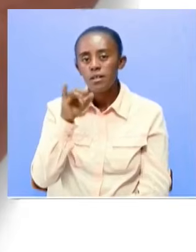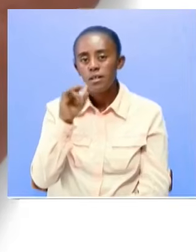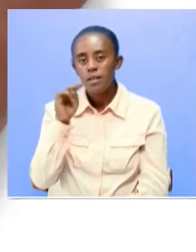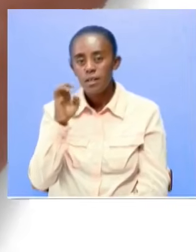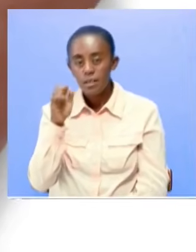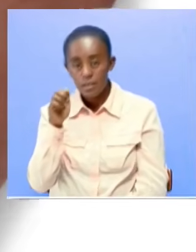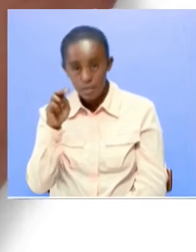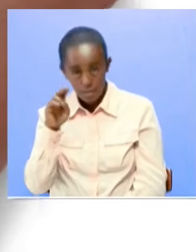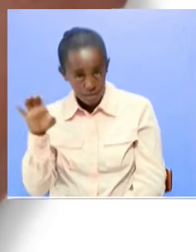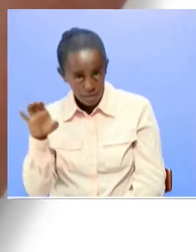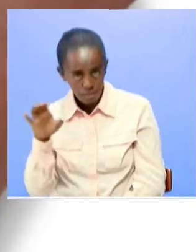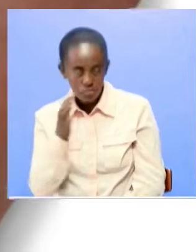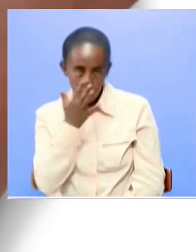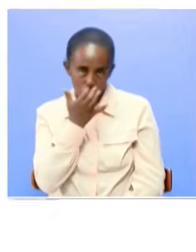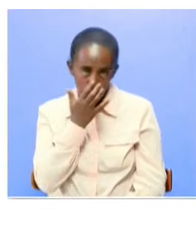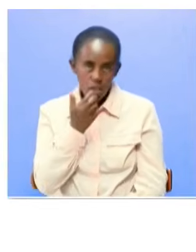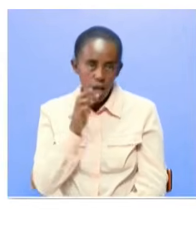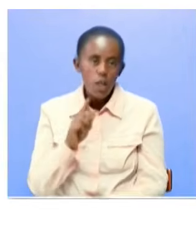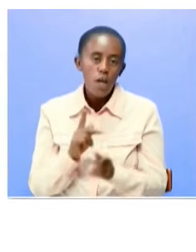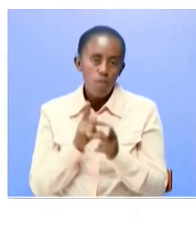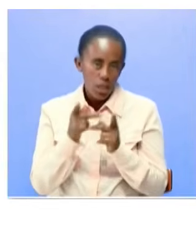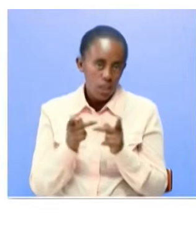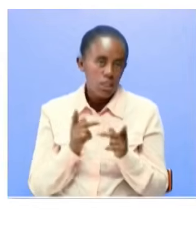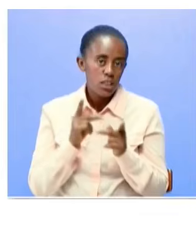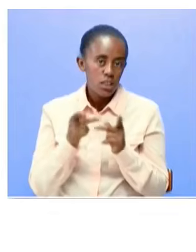and events.